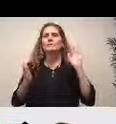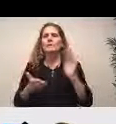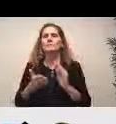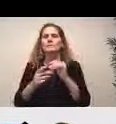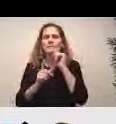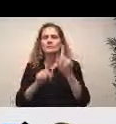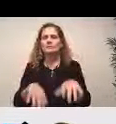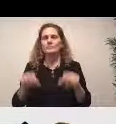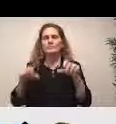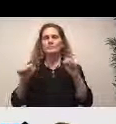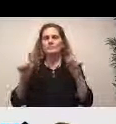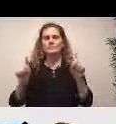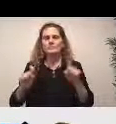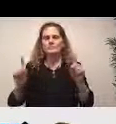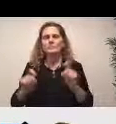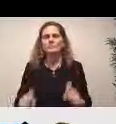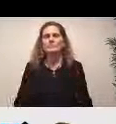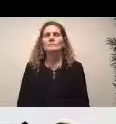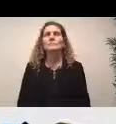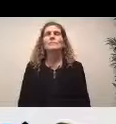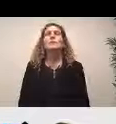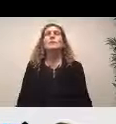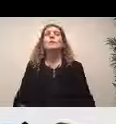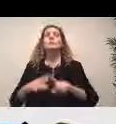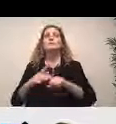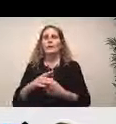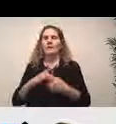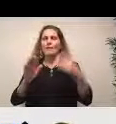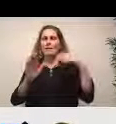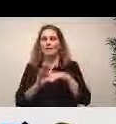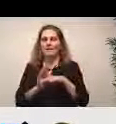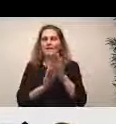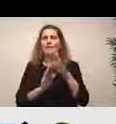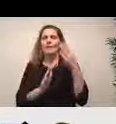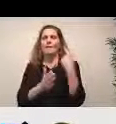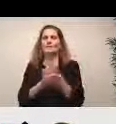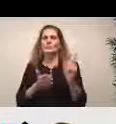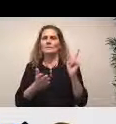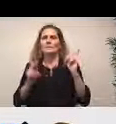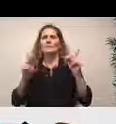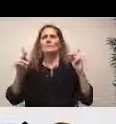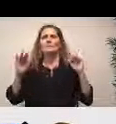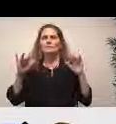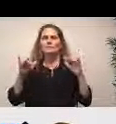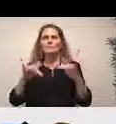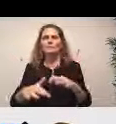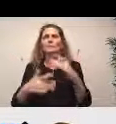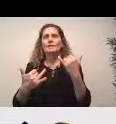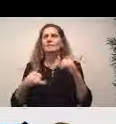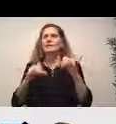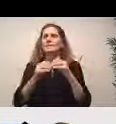but hopefully that's going up. The point here, folks, is that there is testing available. If you need a test, if you've had an